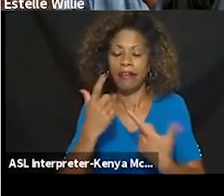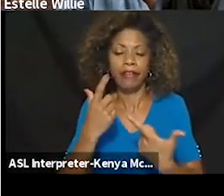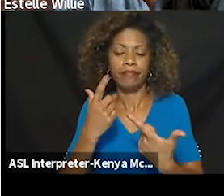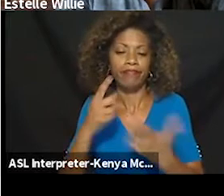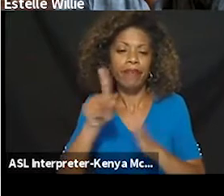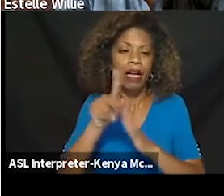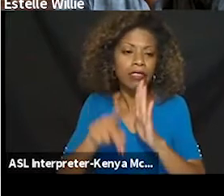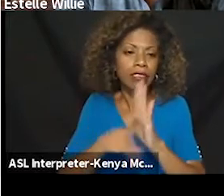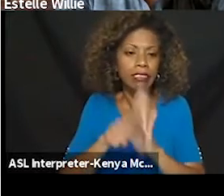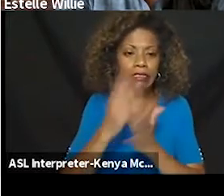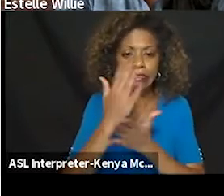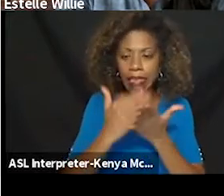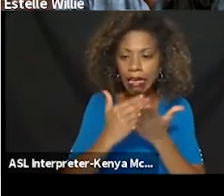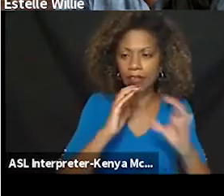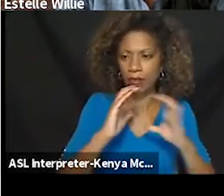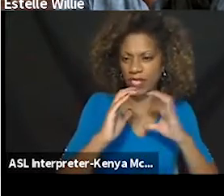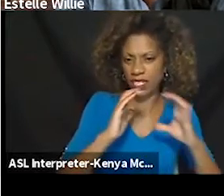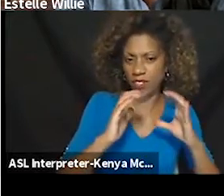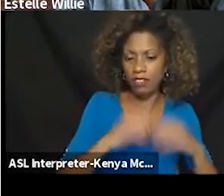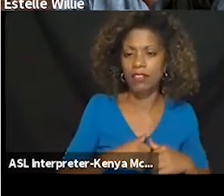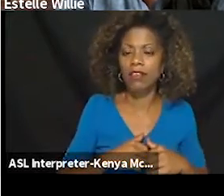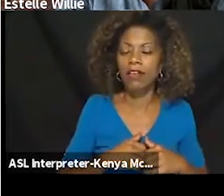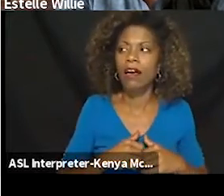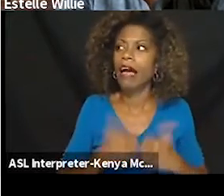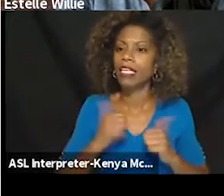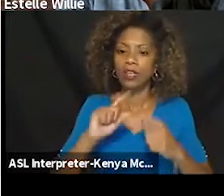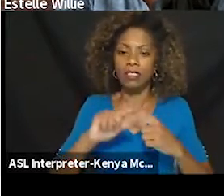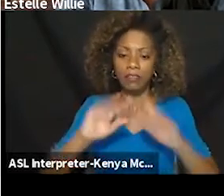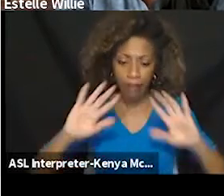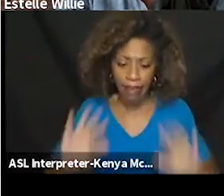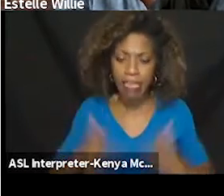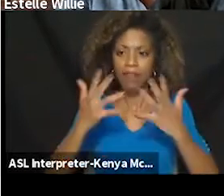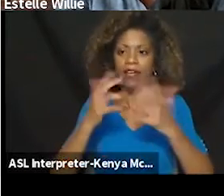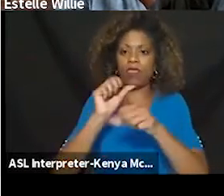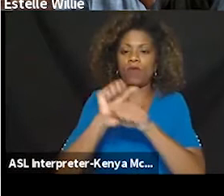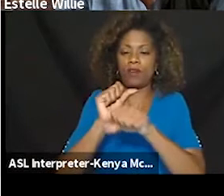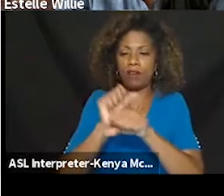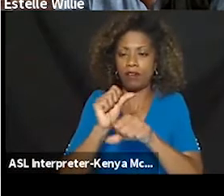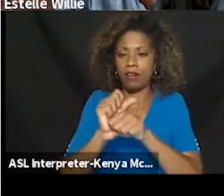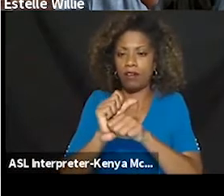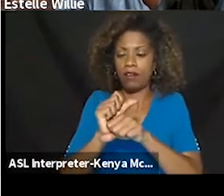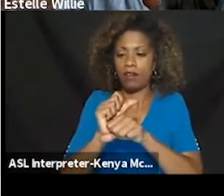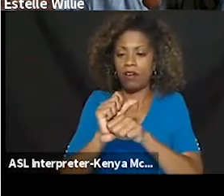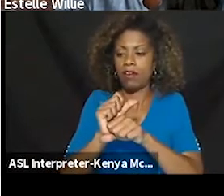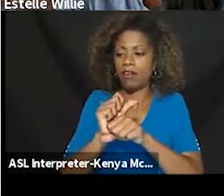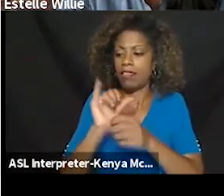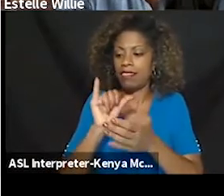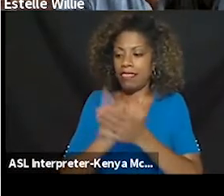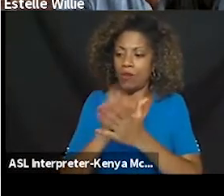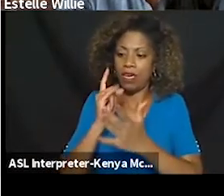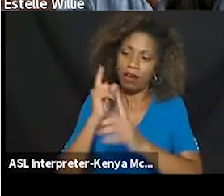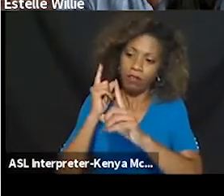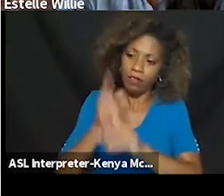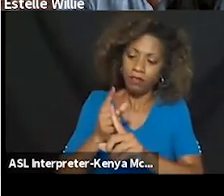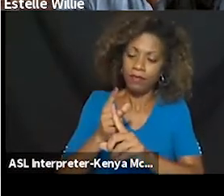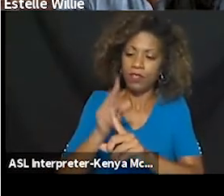levers to really amplify the work that the Rockefeller Foundation is doing on our U.S. COVID-19